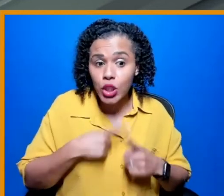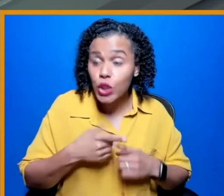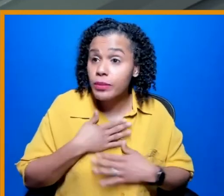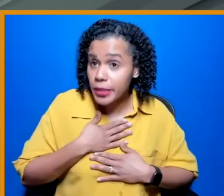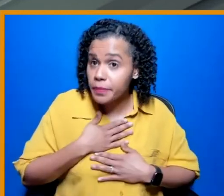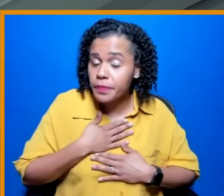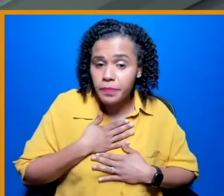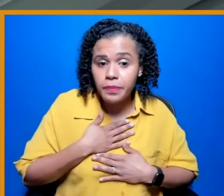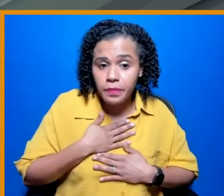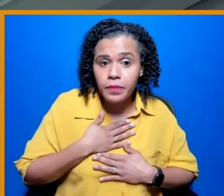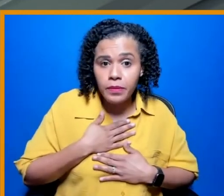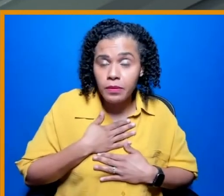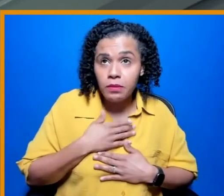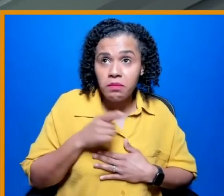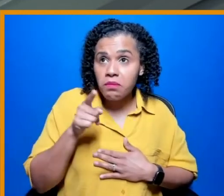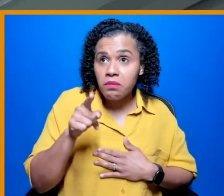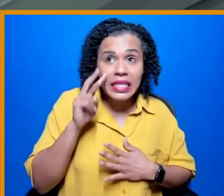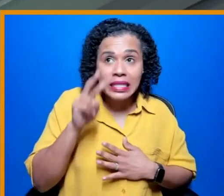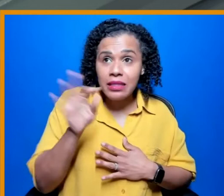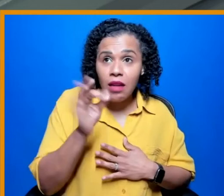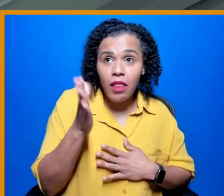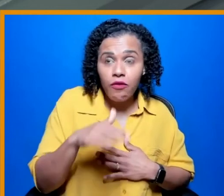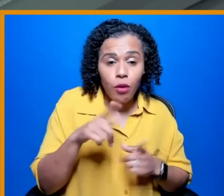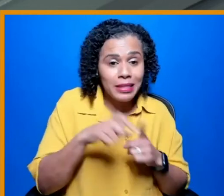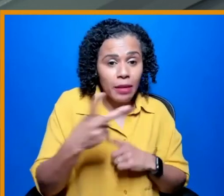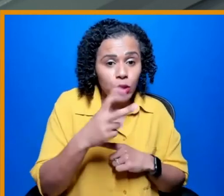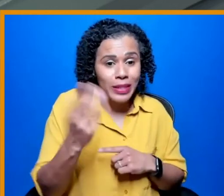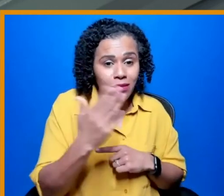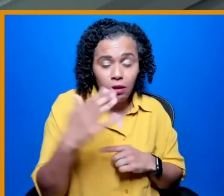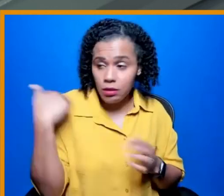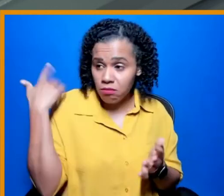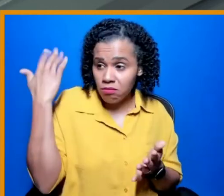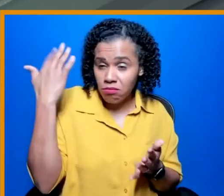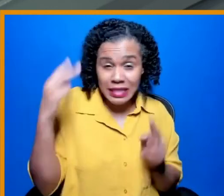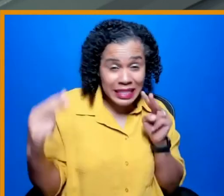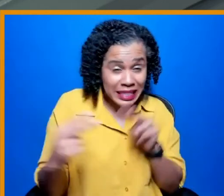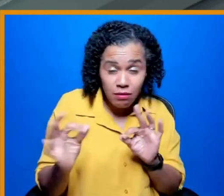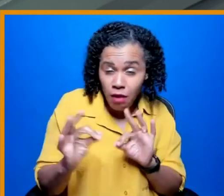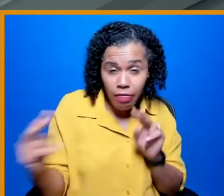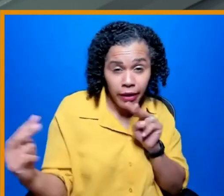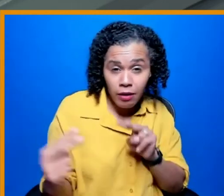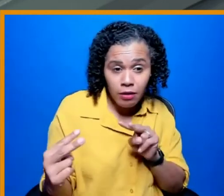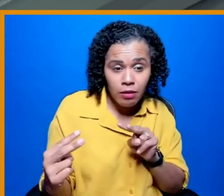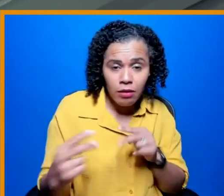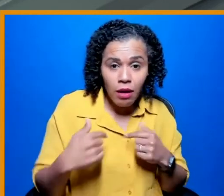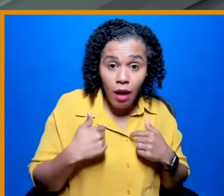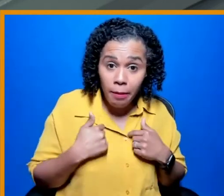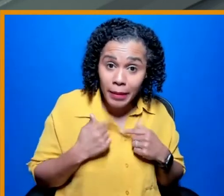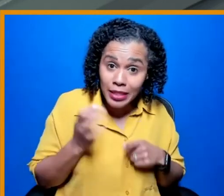seen him since December 2019. And there is nothing special about my story